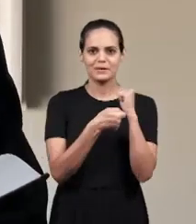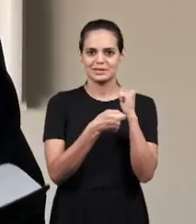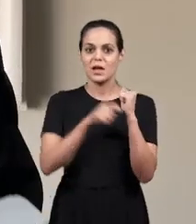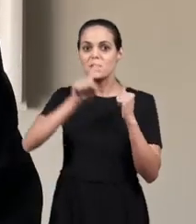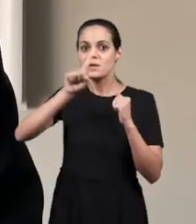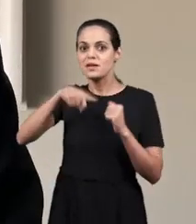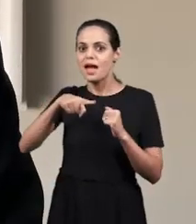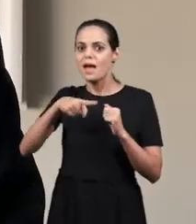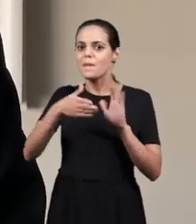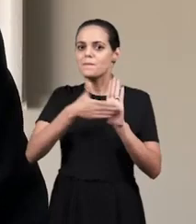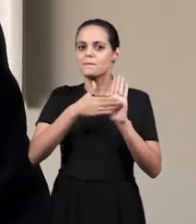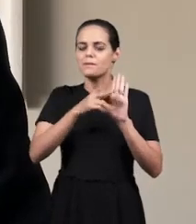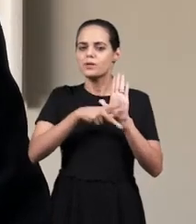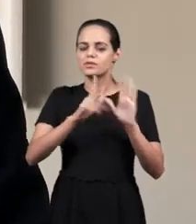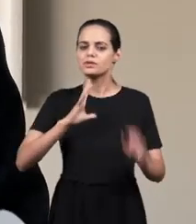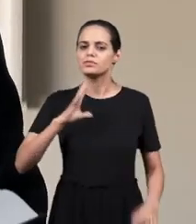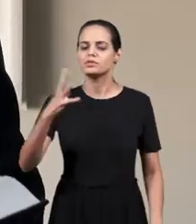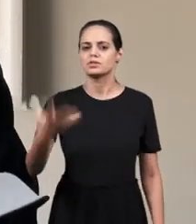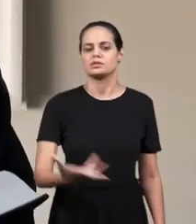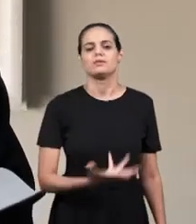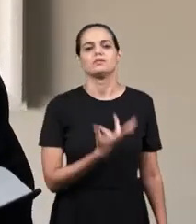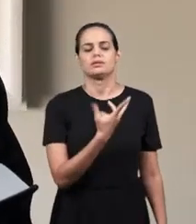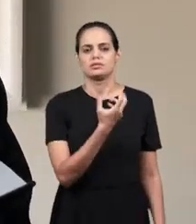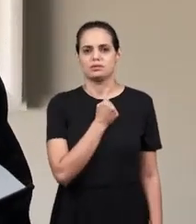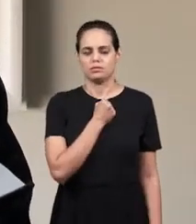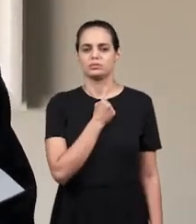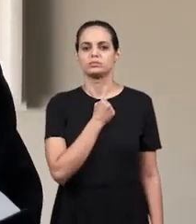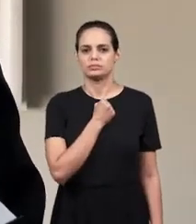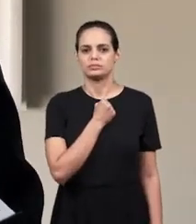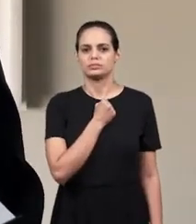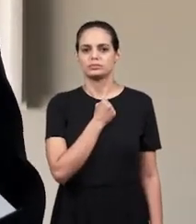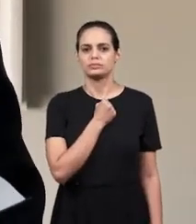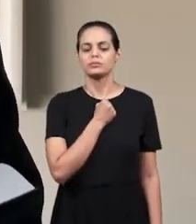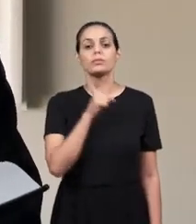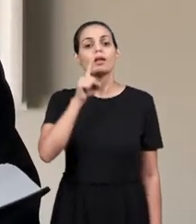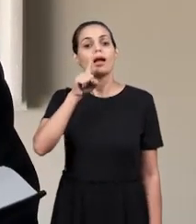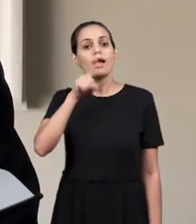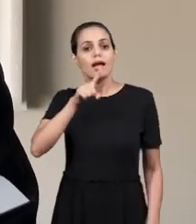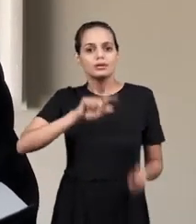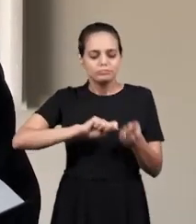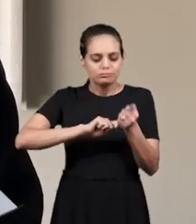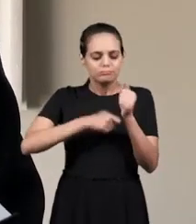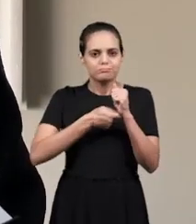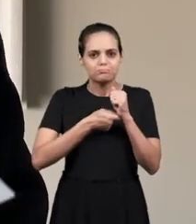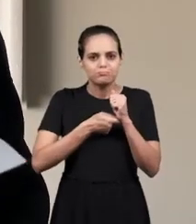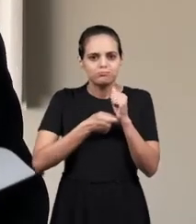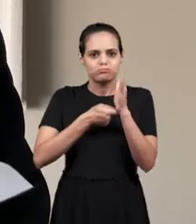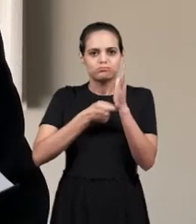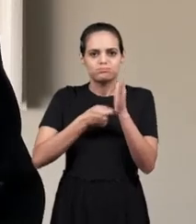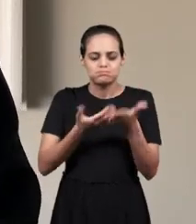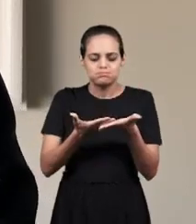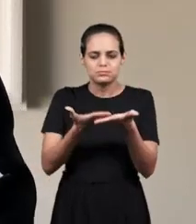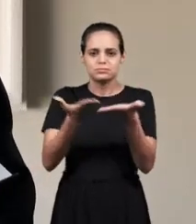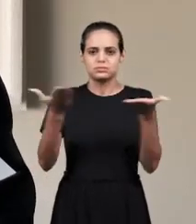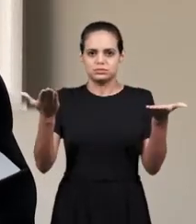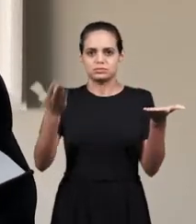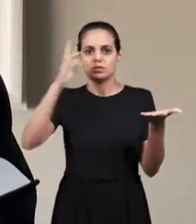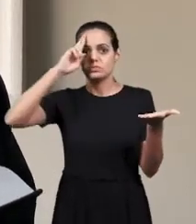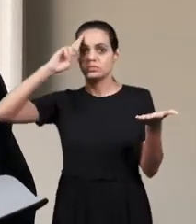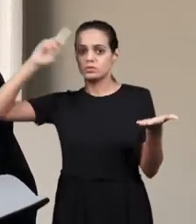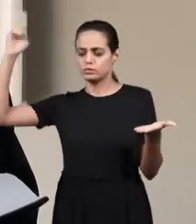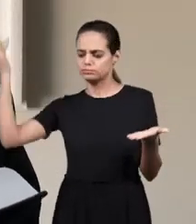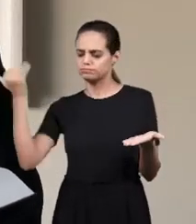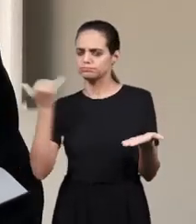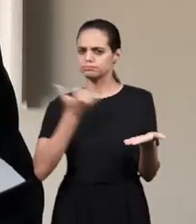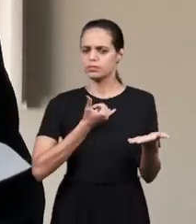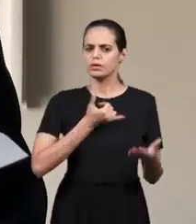the life of man. And it's this mystery that the Holy Spirit wants to reveal. The Lord wants to speak to our hearts through his word. He wants